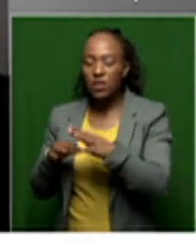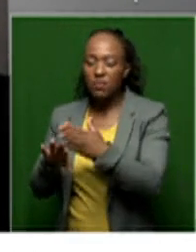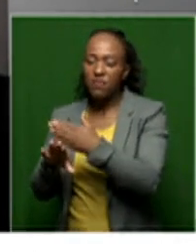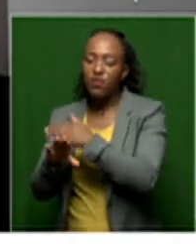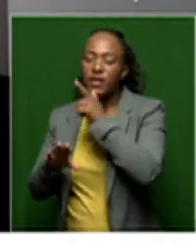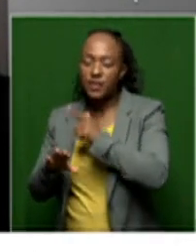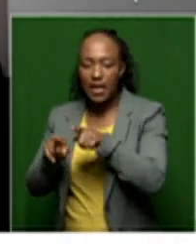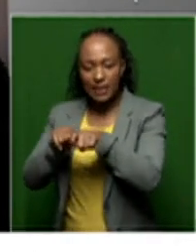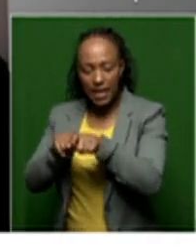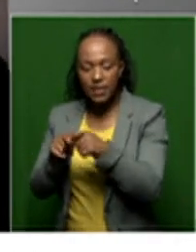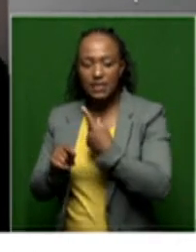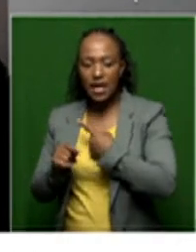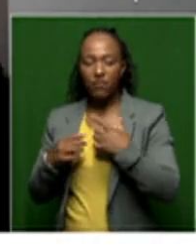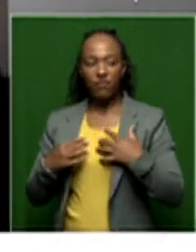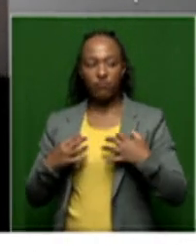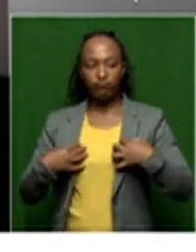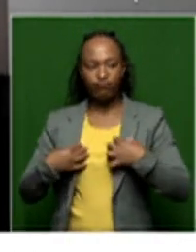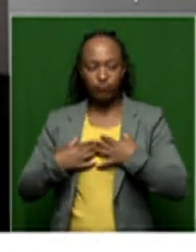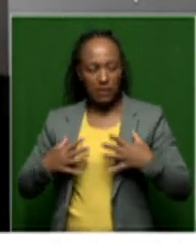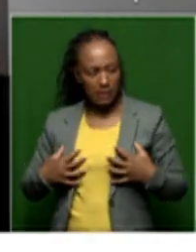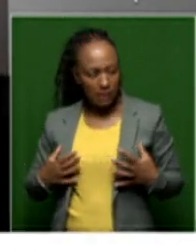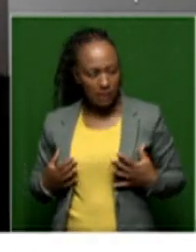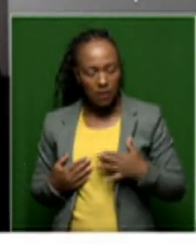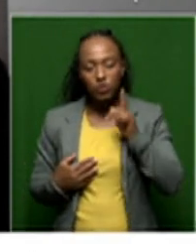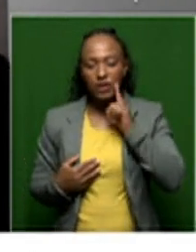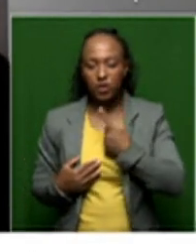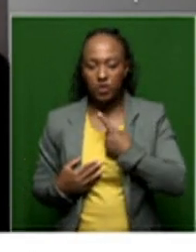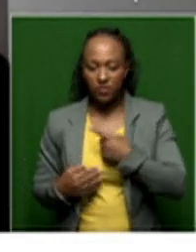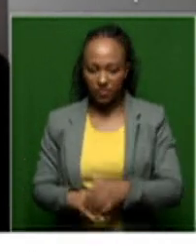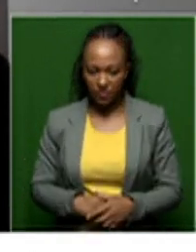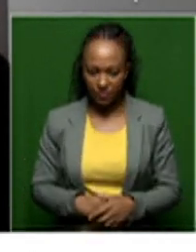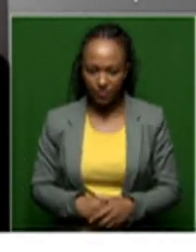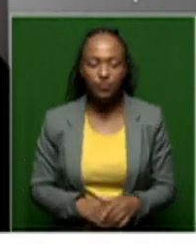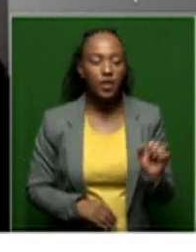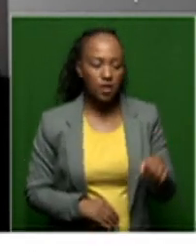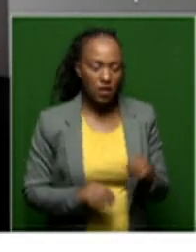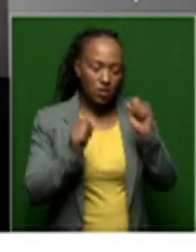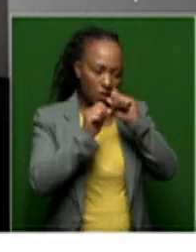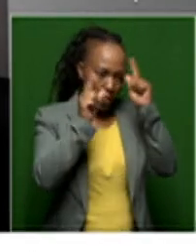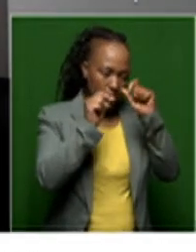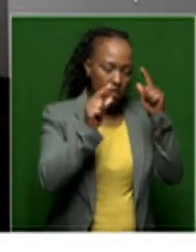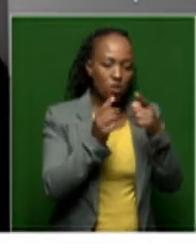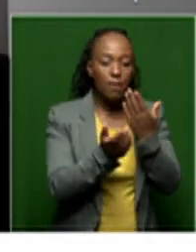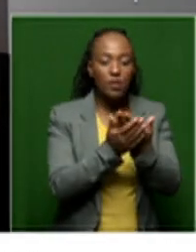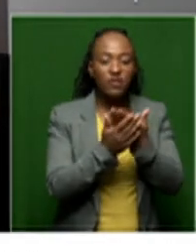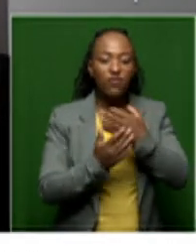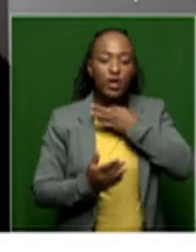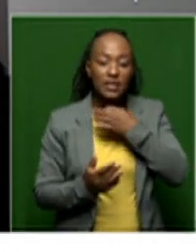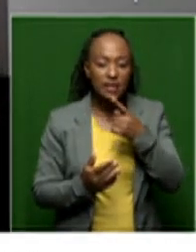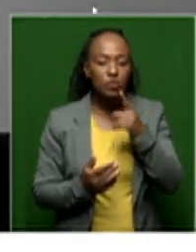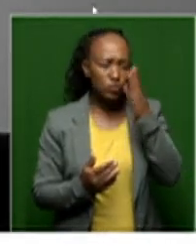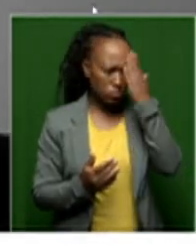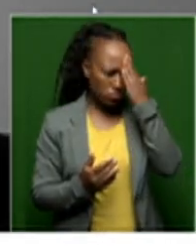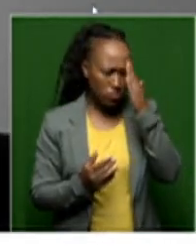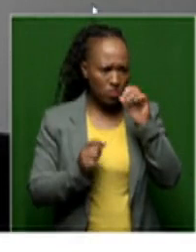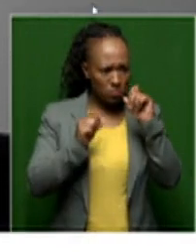to do. Test, self-examination, all of those things. Yes, I mean, elevating our own awareness of our potential risk is really important. And